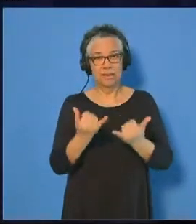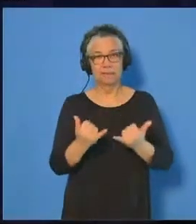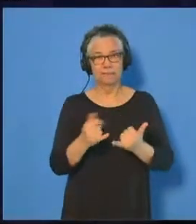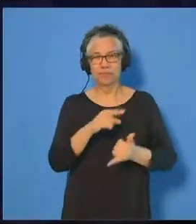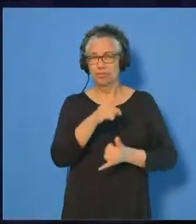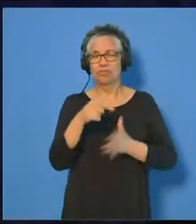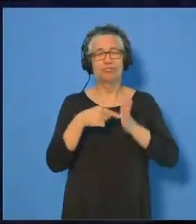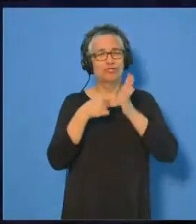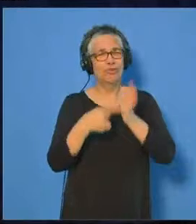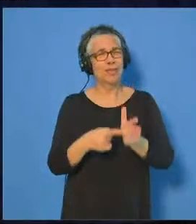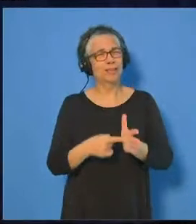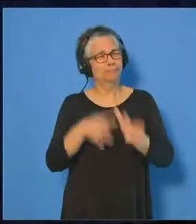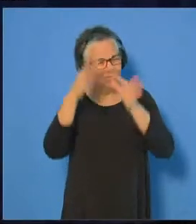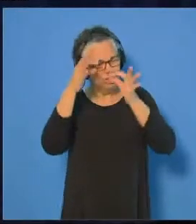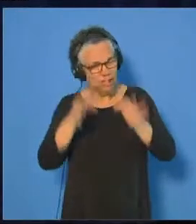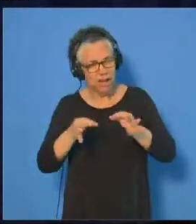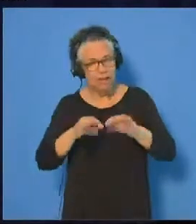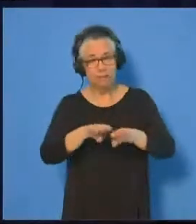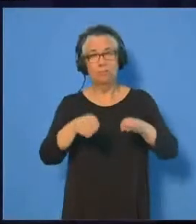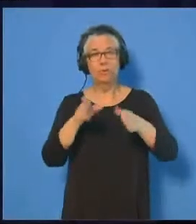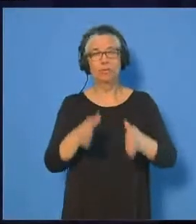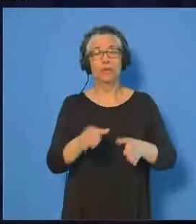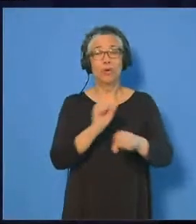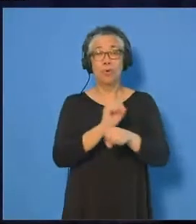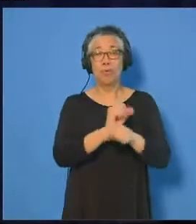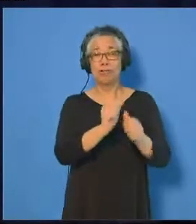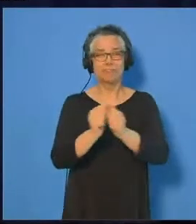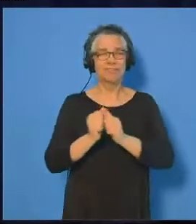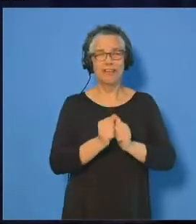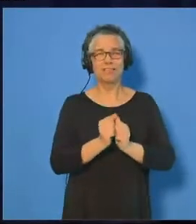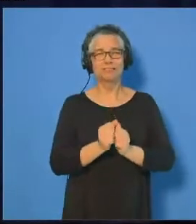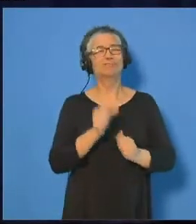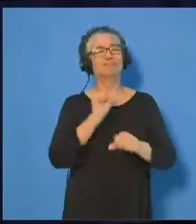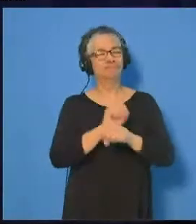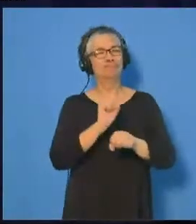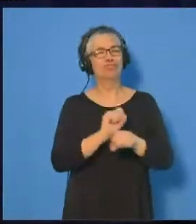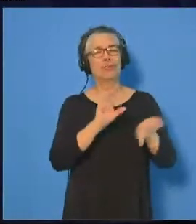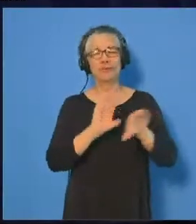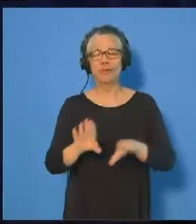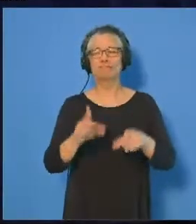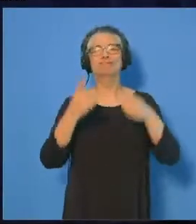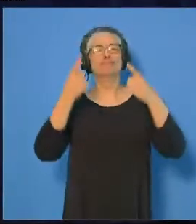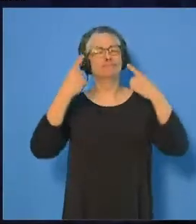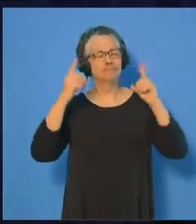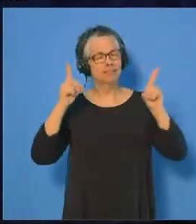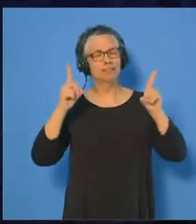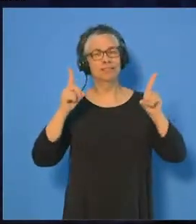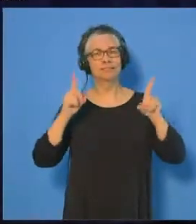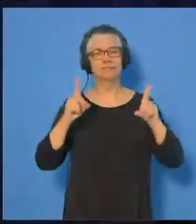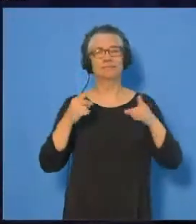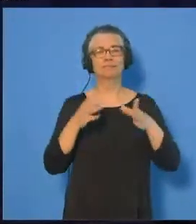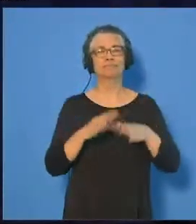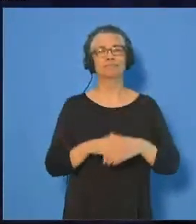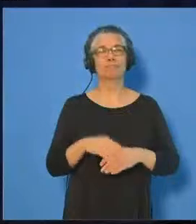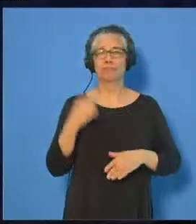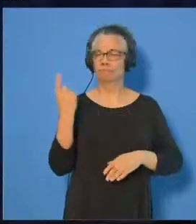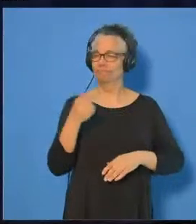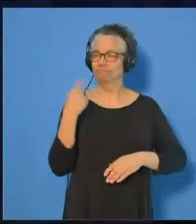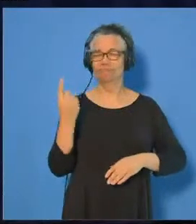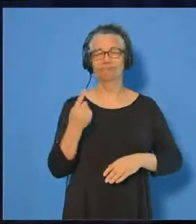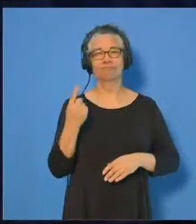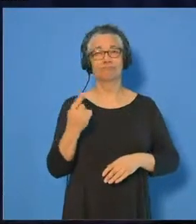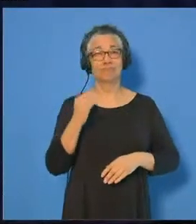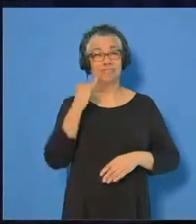determined Bermudians working together will get the job done and get it done successfully every time. If you